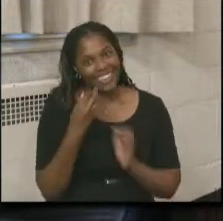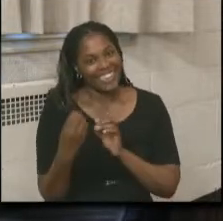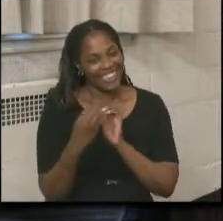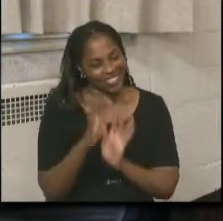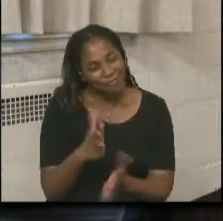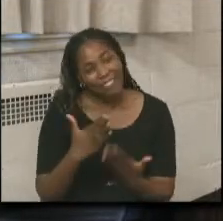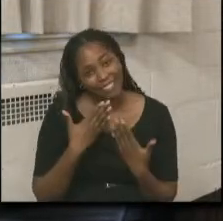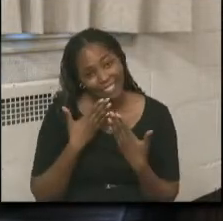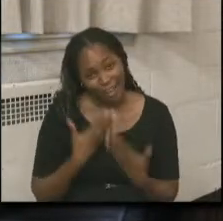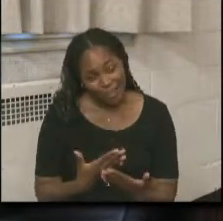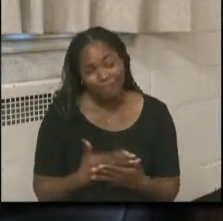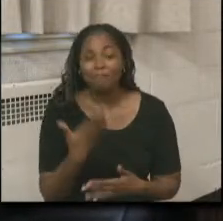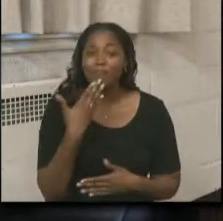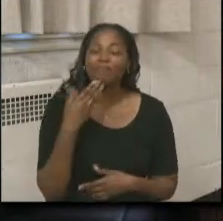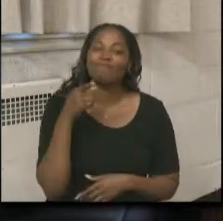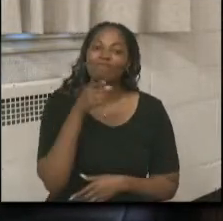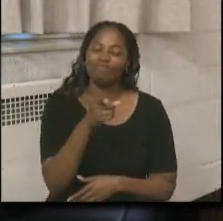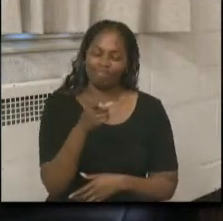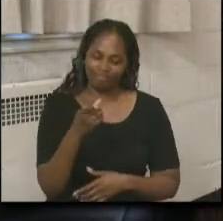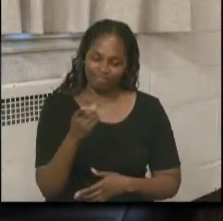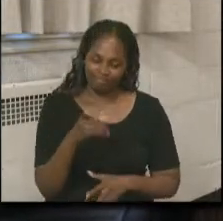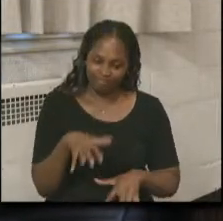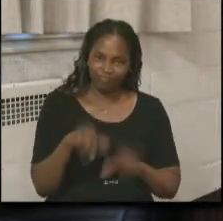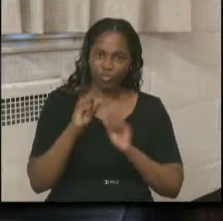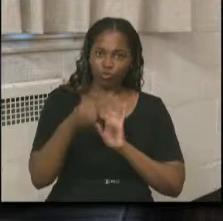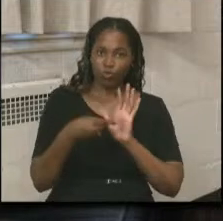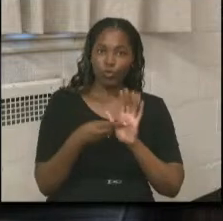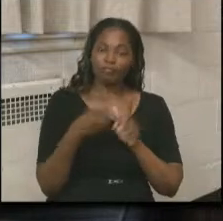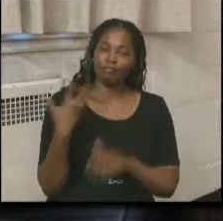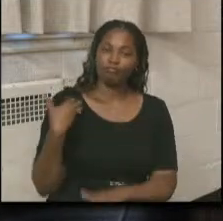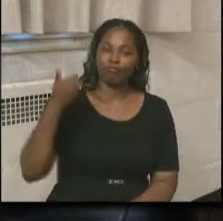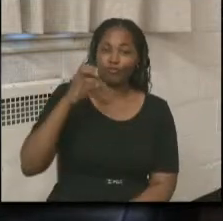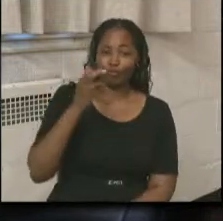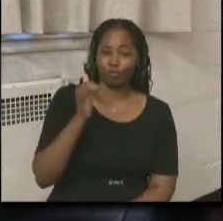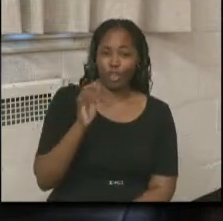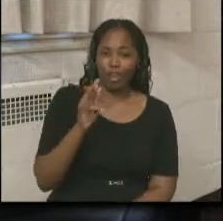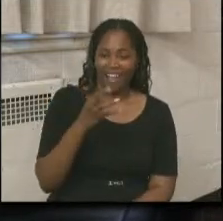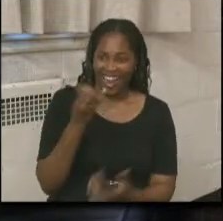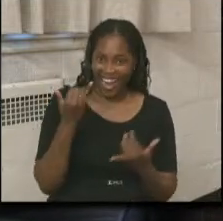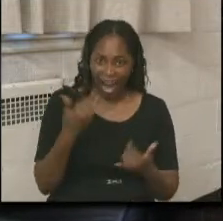in the role of chair, and thank you for getting us to this point.